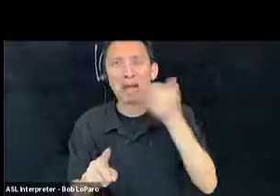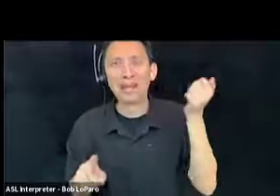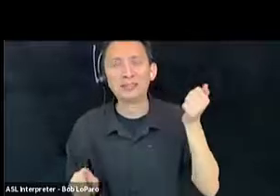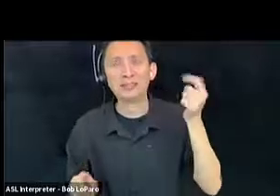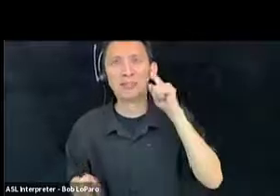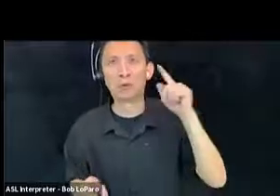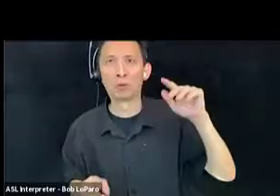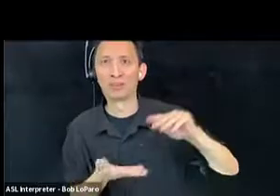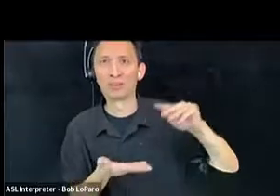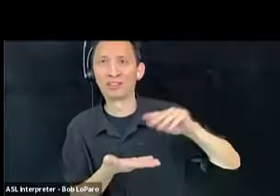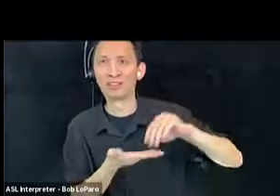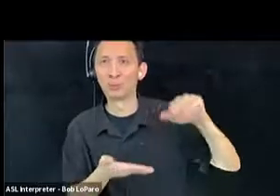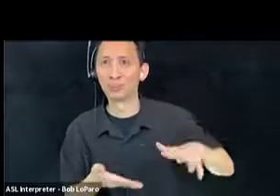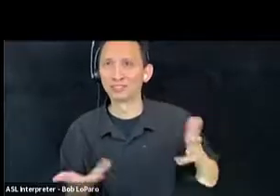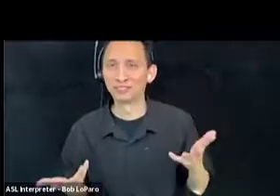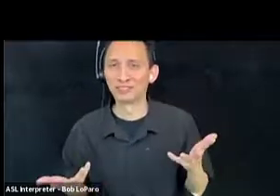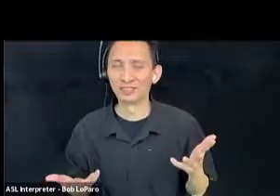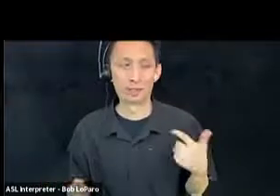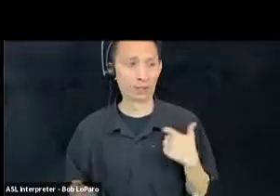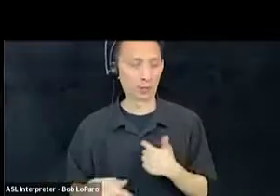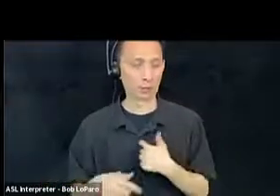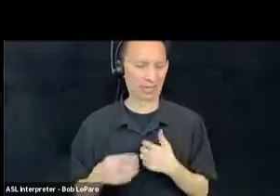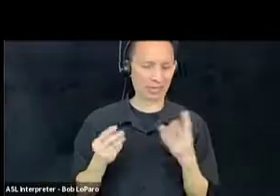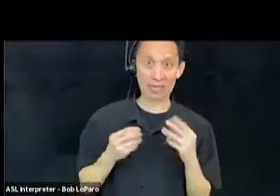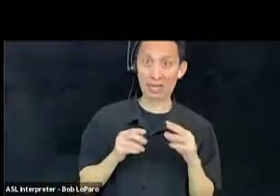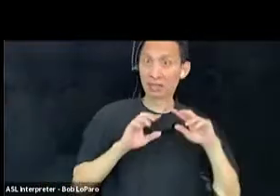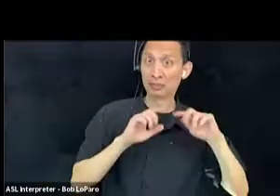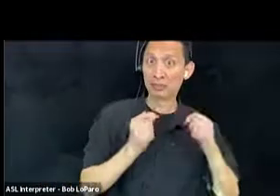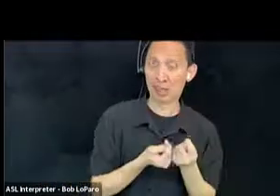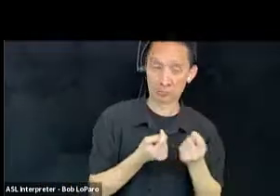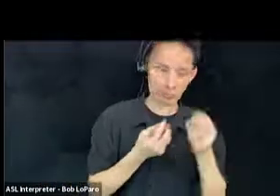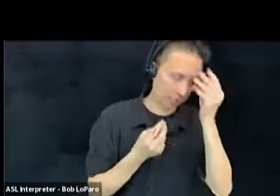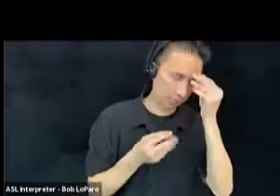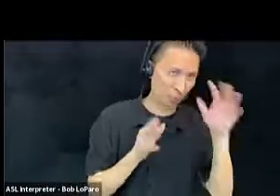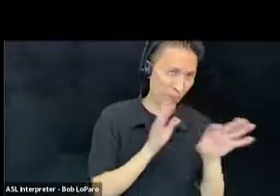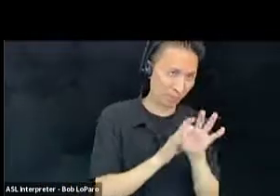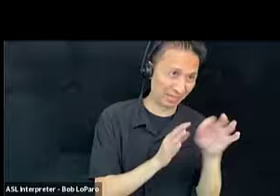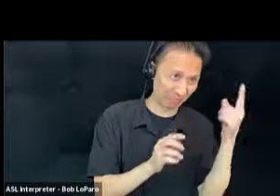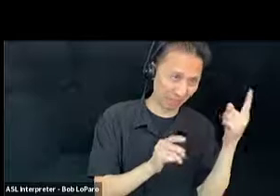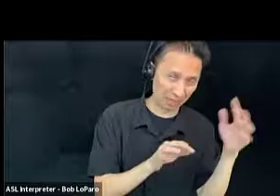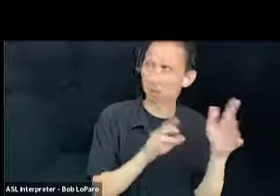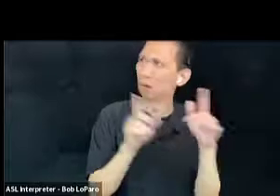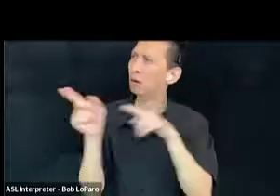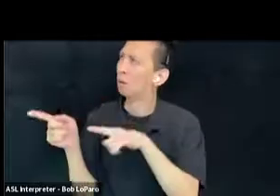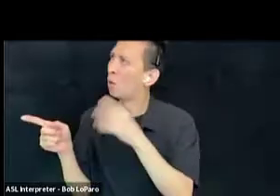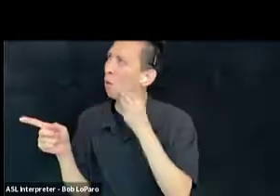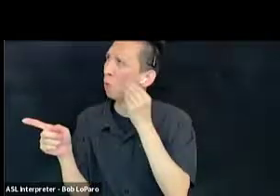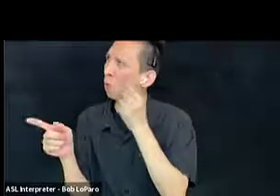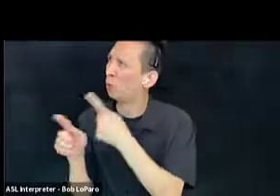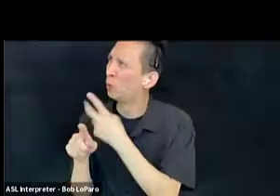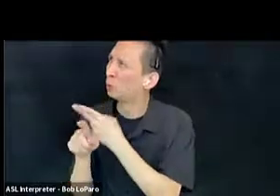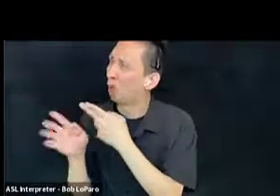trying to choose a texture and we find out, oh no, we're using something similar, similar to that at home for this activity. So this may be confusing.